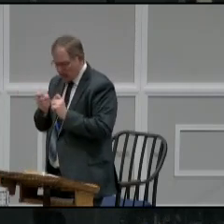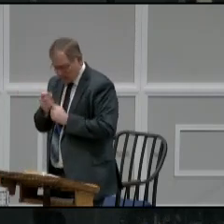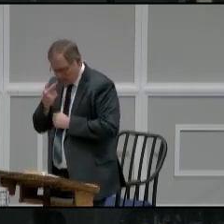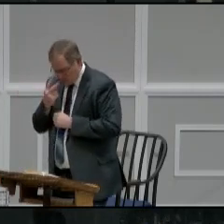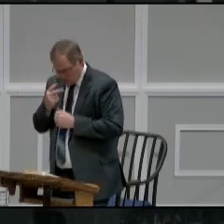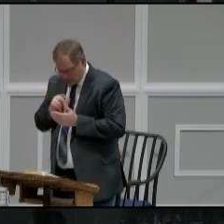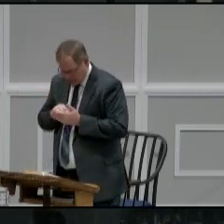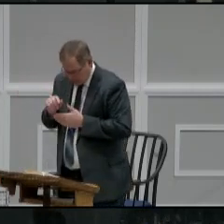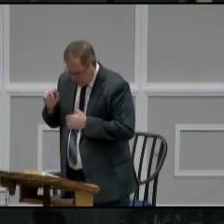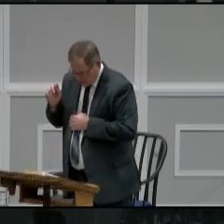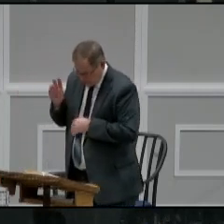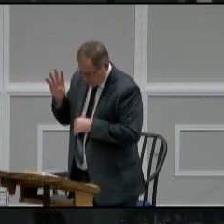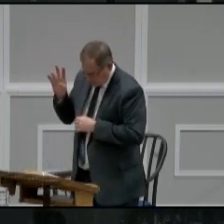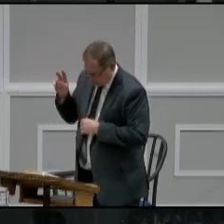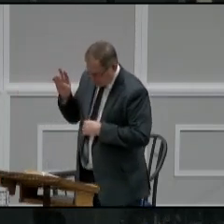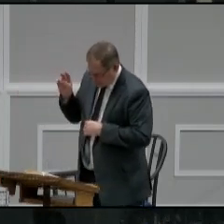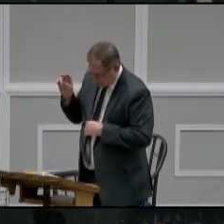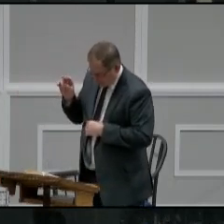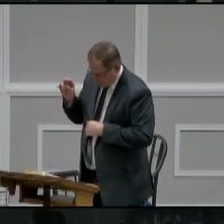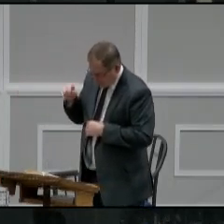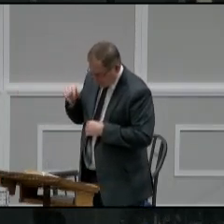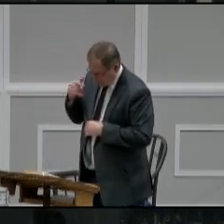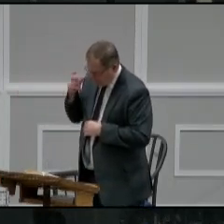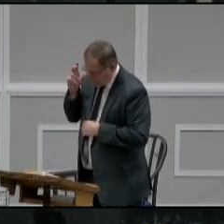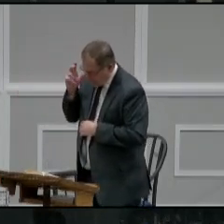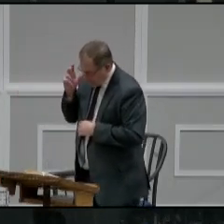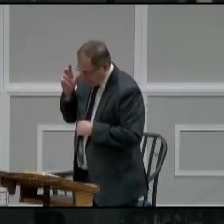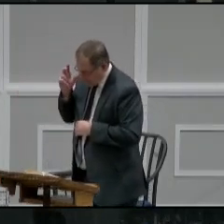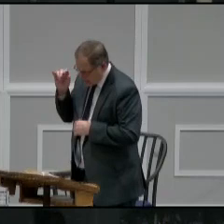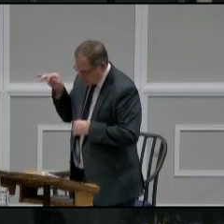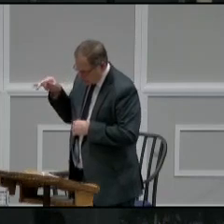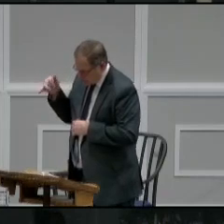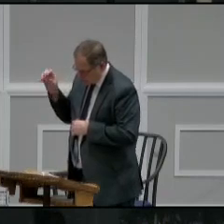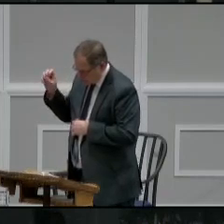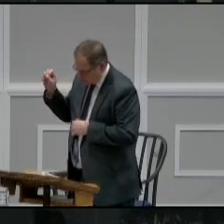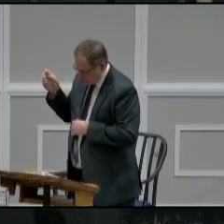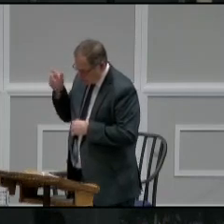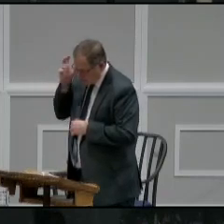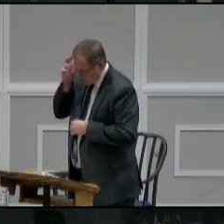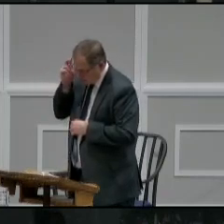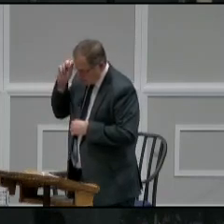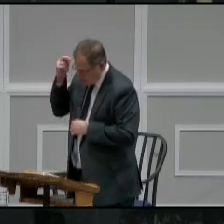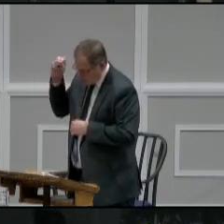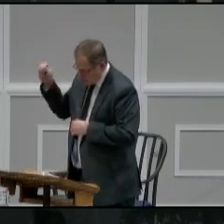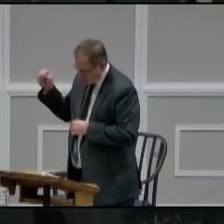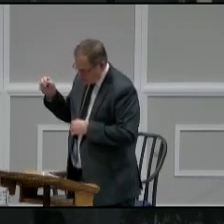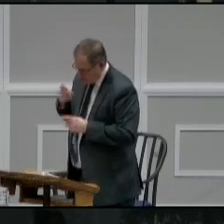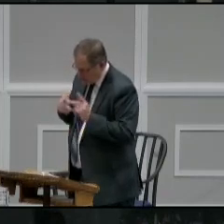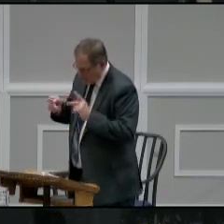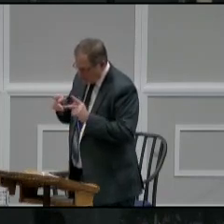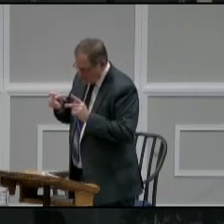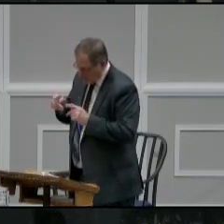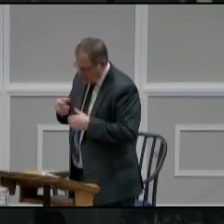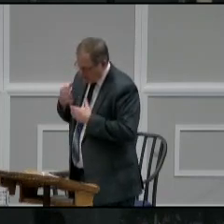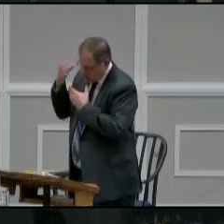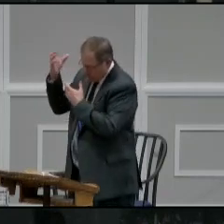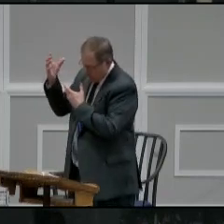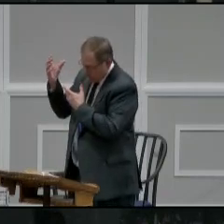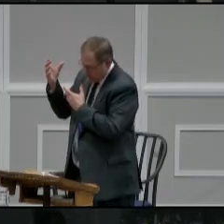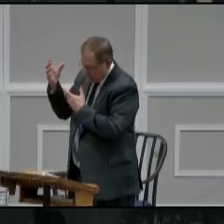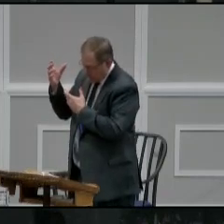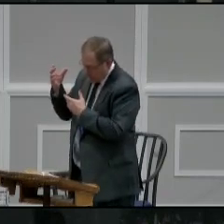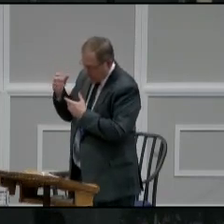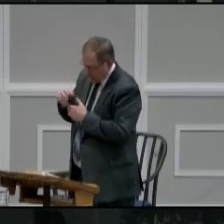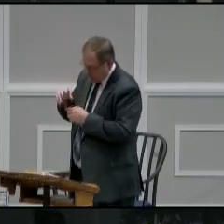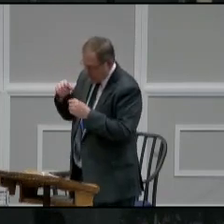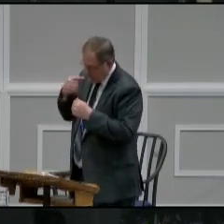Joshua heard the noise of the people as they shouted, he said unto Moses, there's a noise of war in the camp. Joshua heard the music that's going on at this party, and